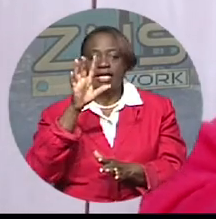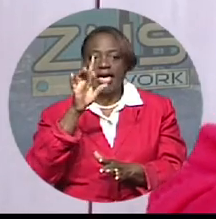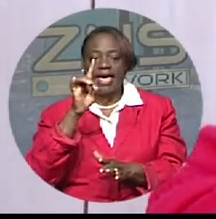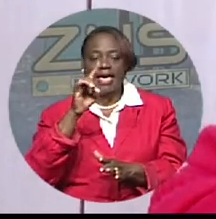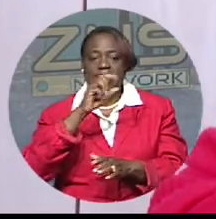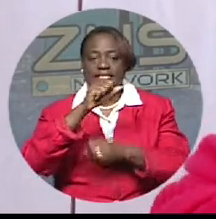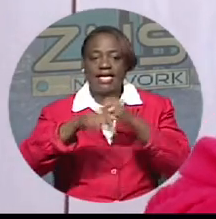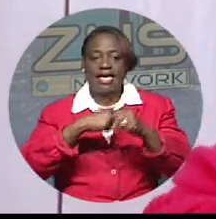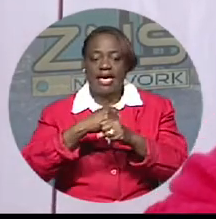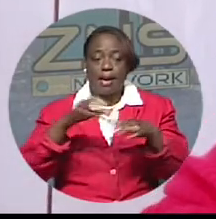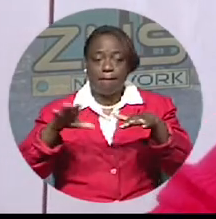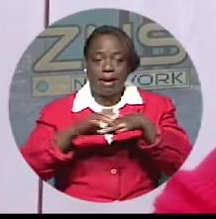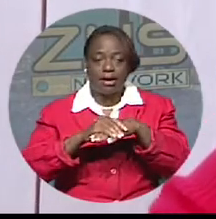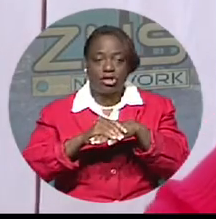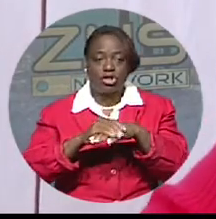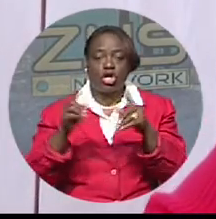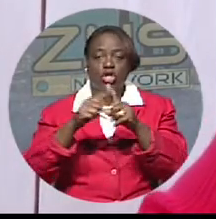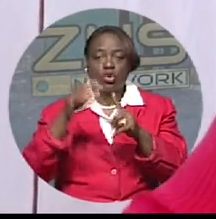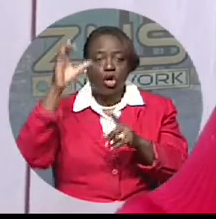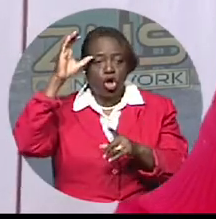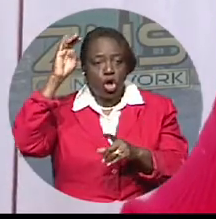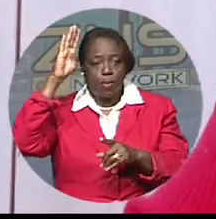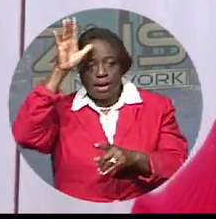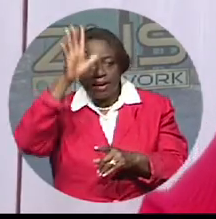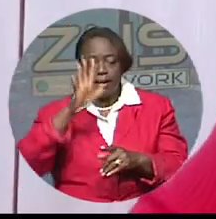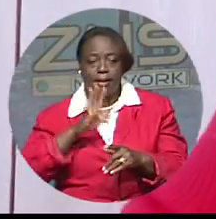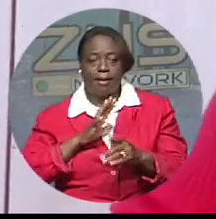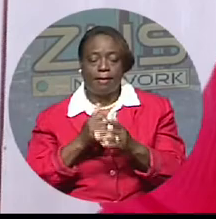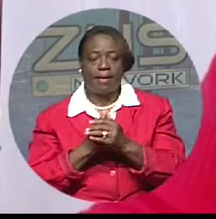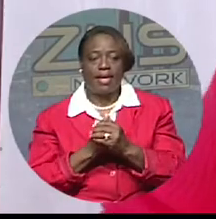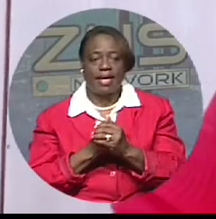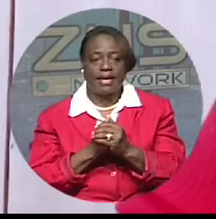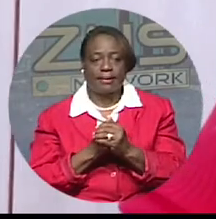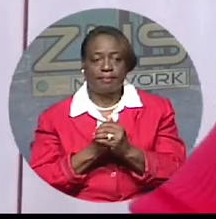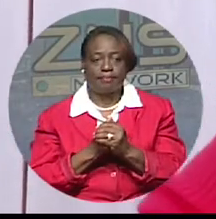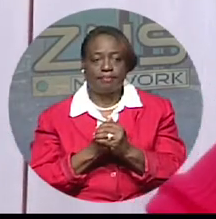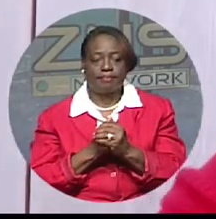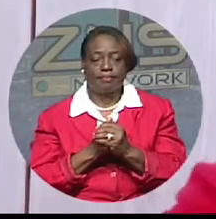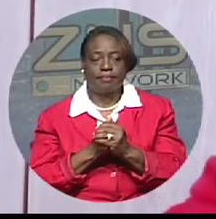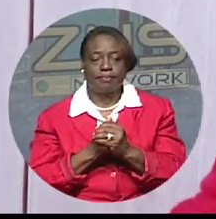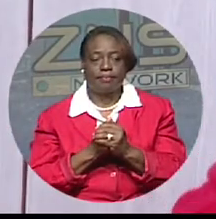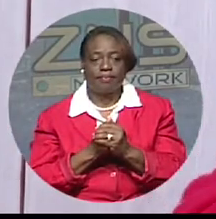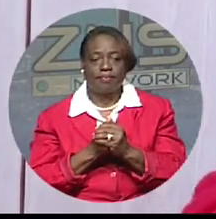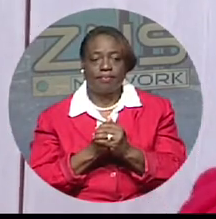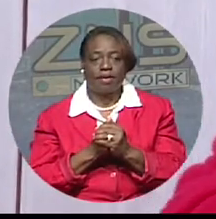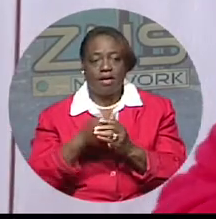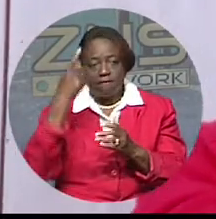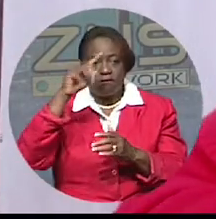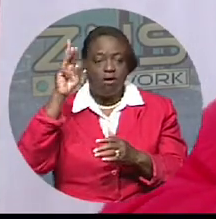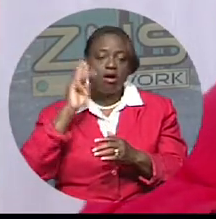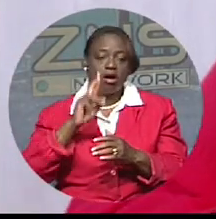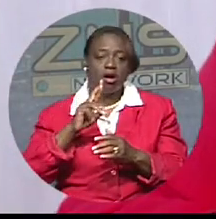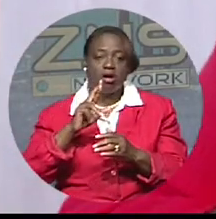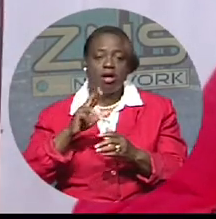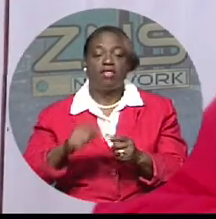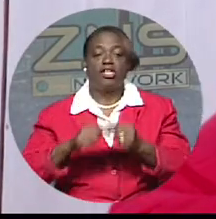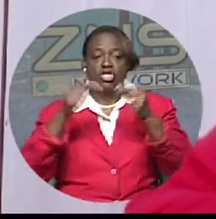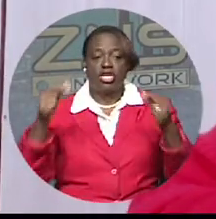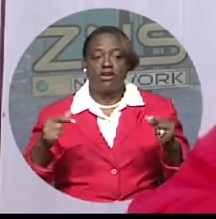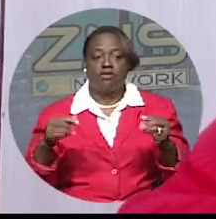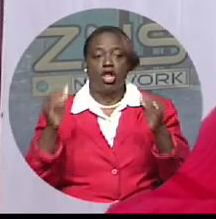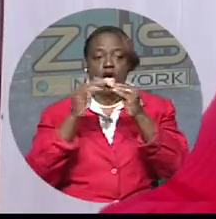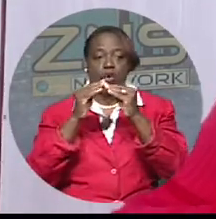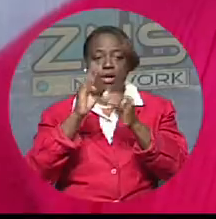Cuban national brought the issues of citizenship addressed by the commission close to home. For her, the gender equality bills